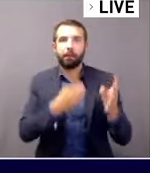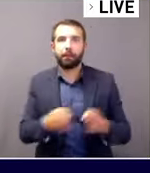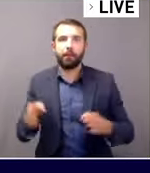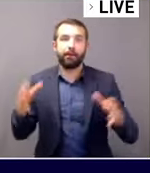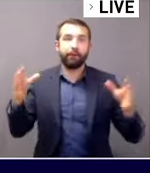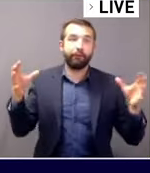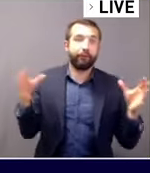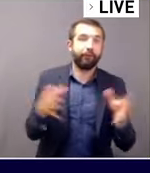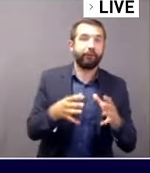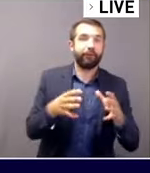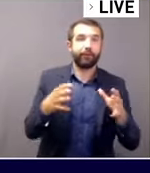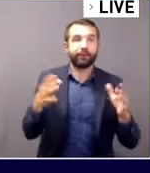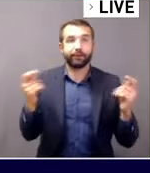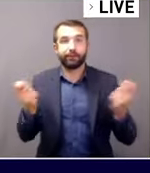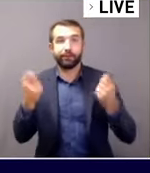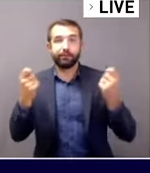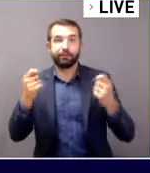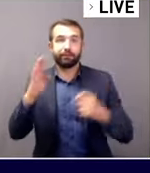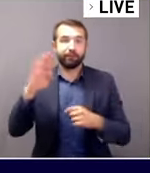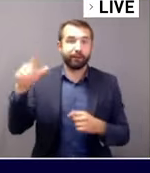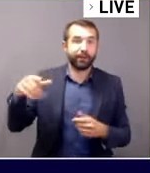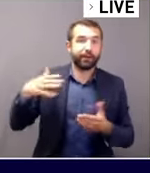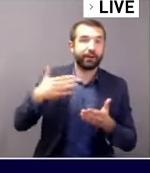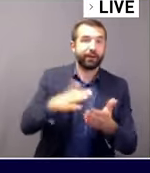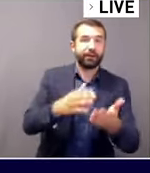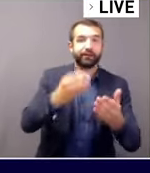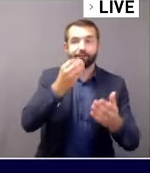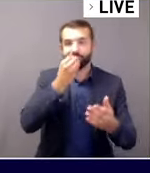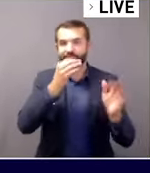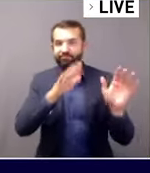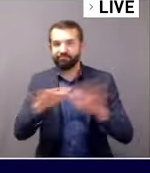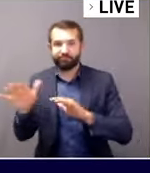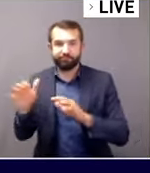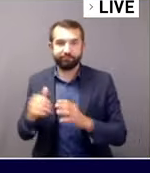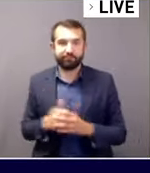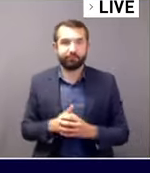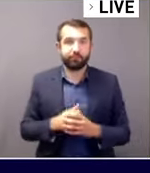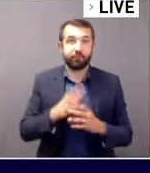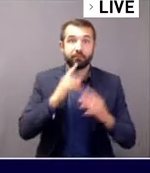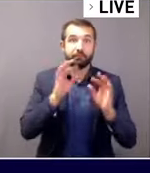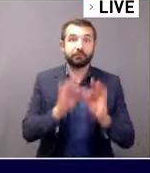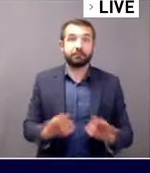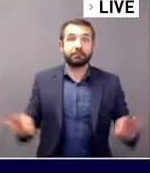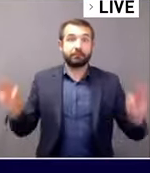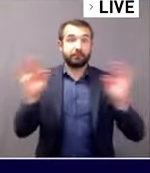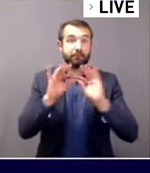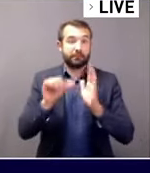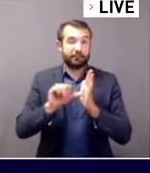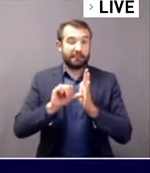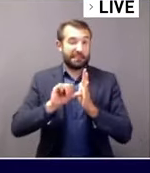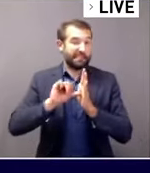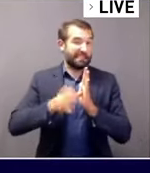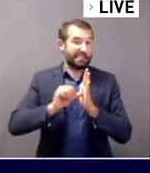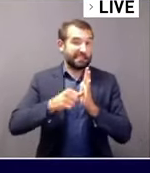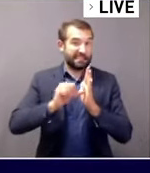weekend. If we have learned nothing about COVID-19 over the past